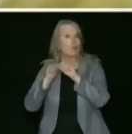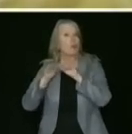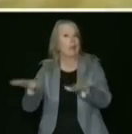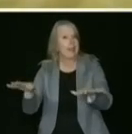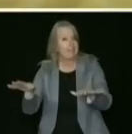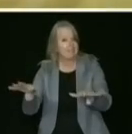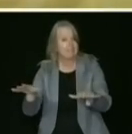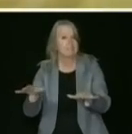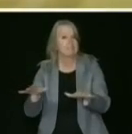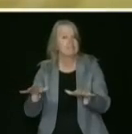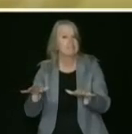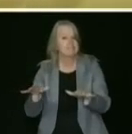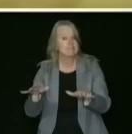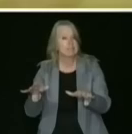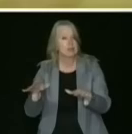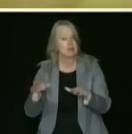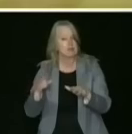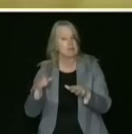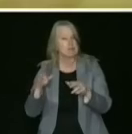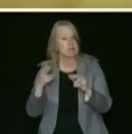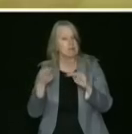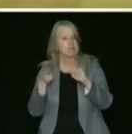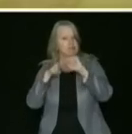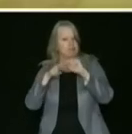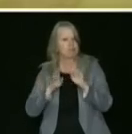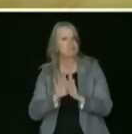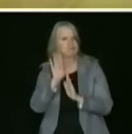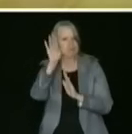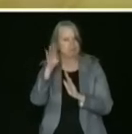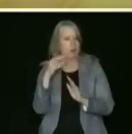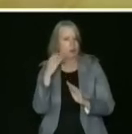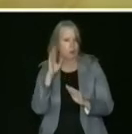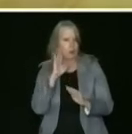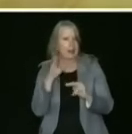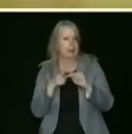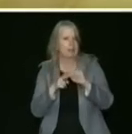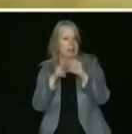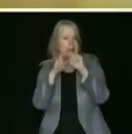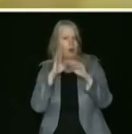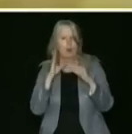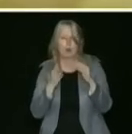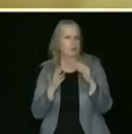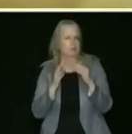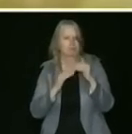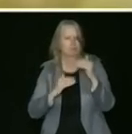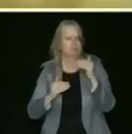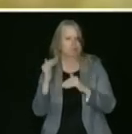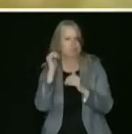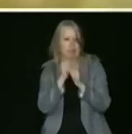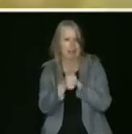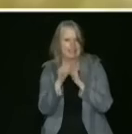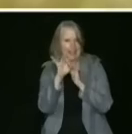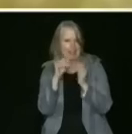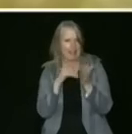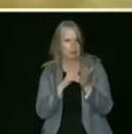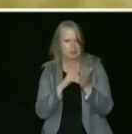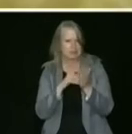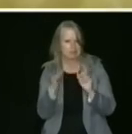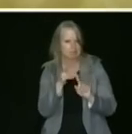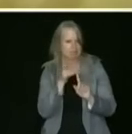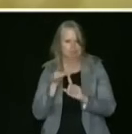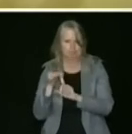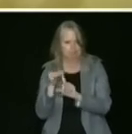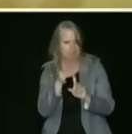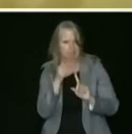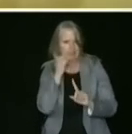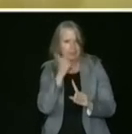third curve going up be way more than 8,500 cases a day is what